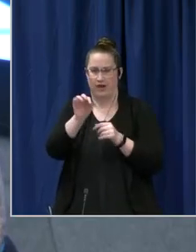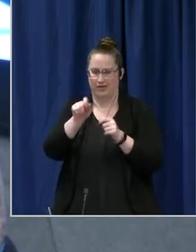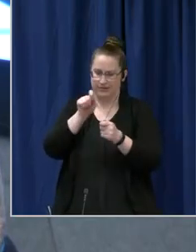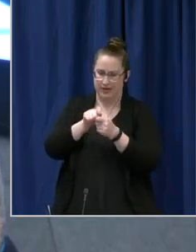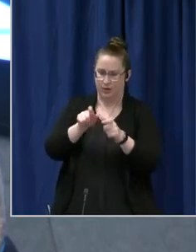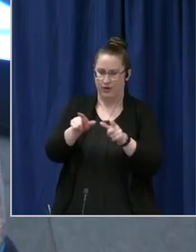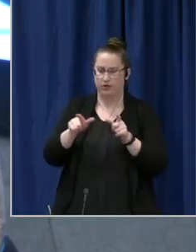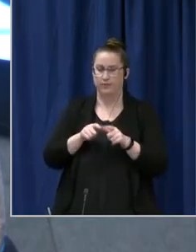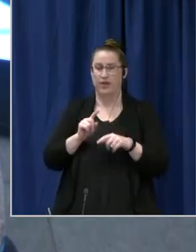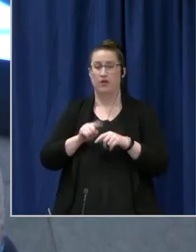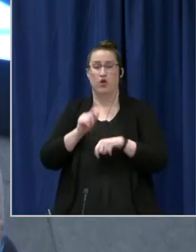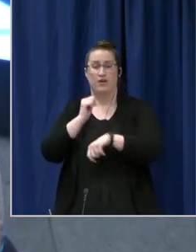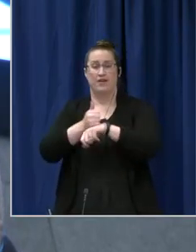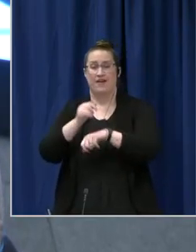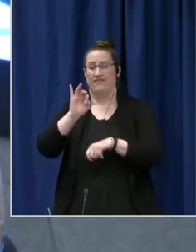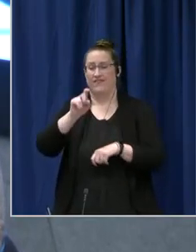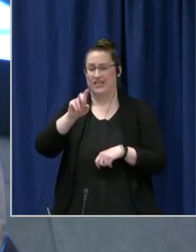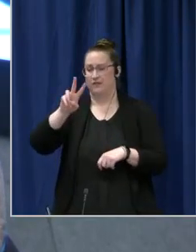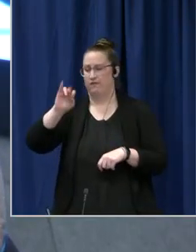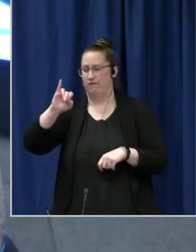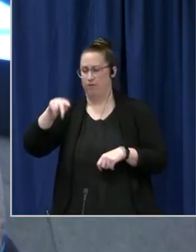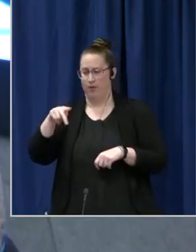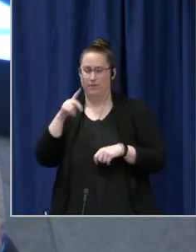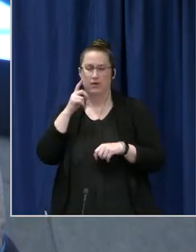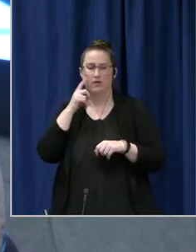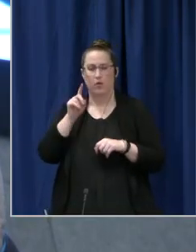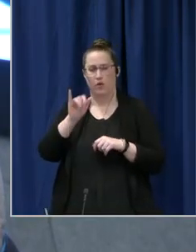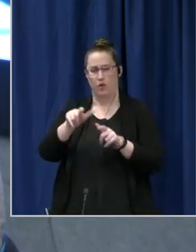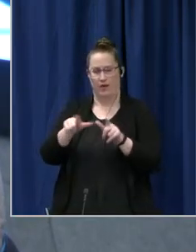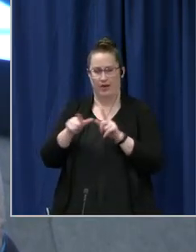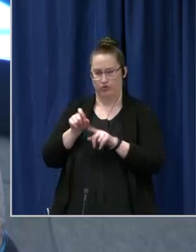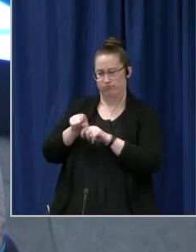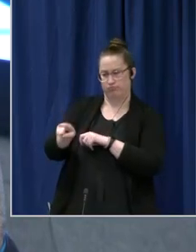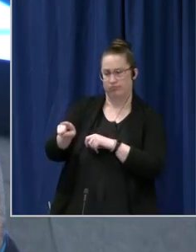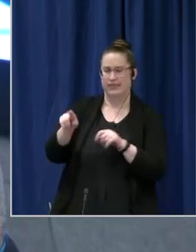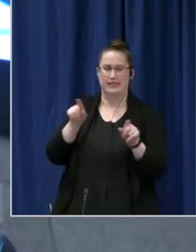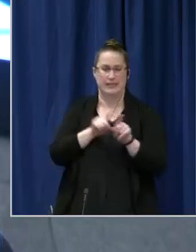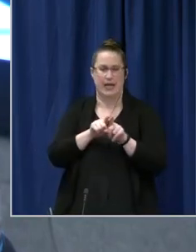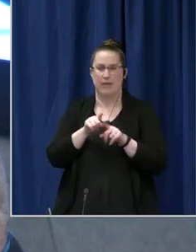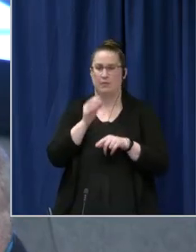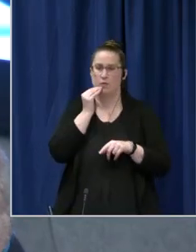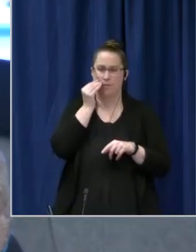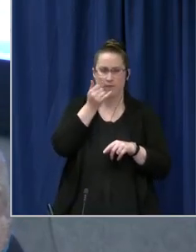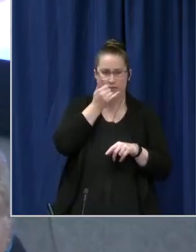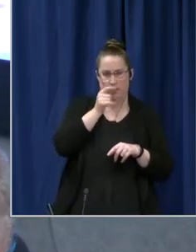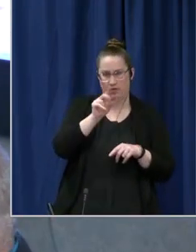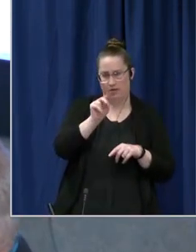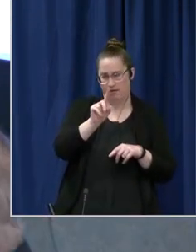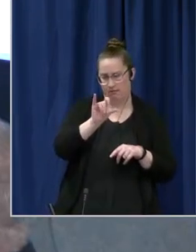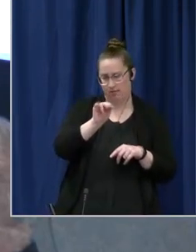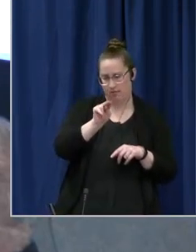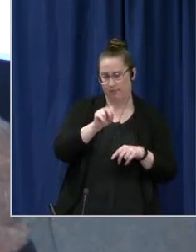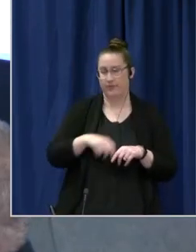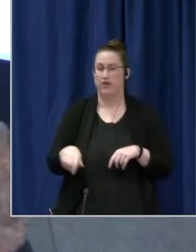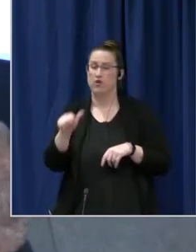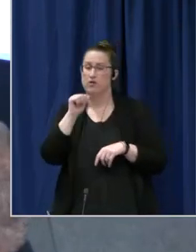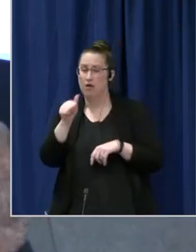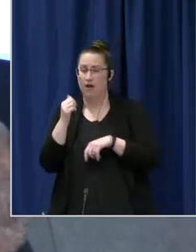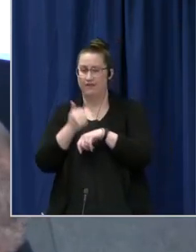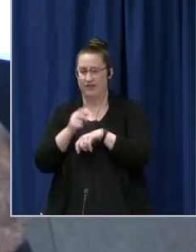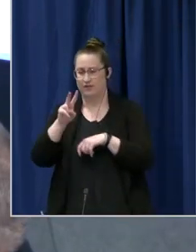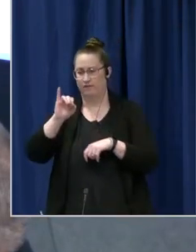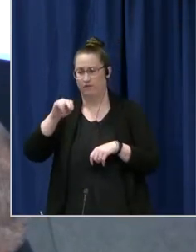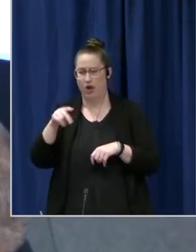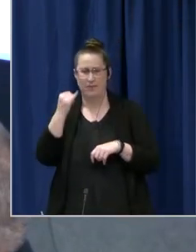fixed VoIP, once again, it's dispatchable location, the same as landline calls. For non-fixed VoIP, if automatic dispatchable